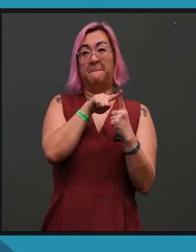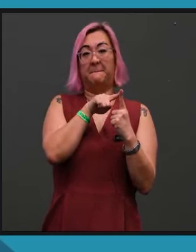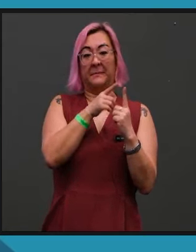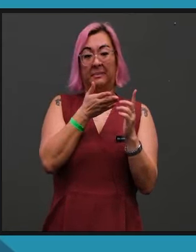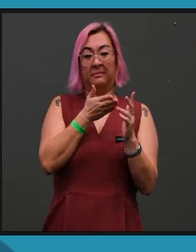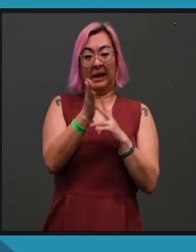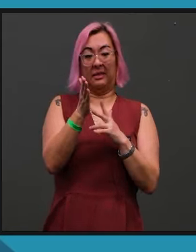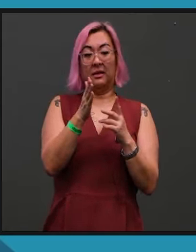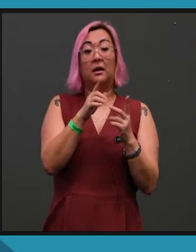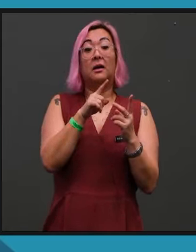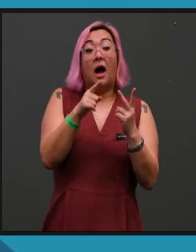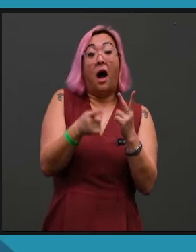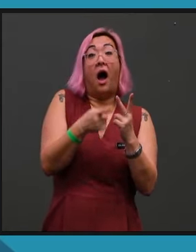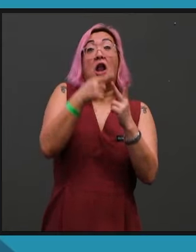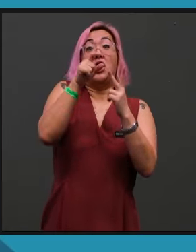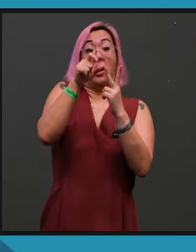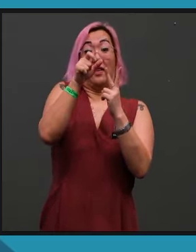dies.